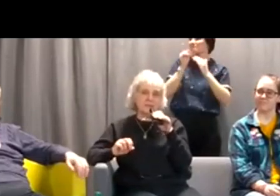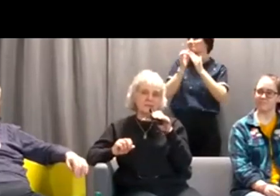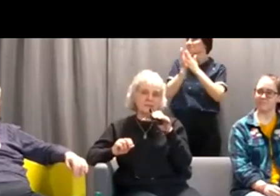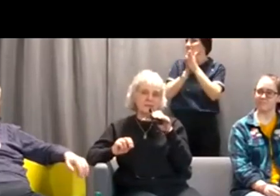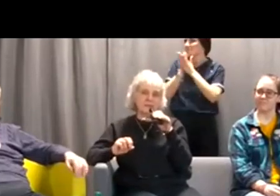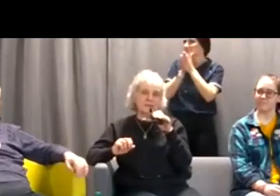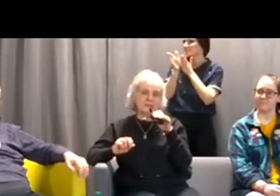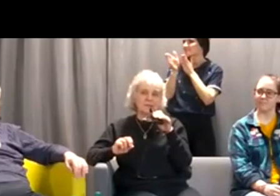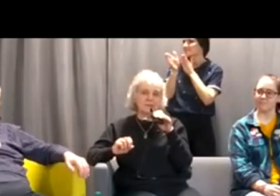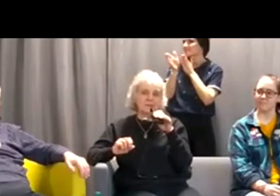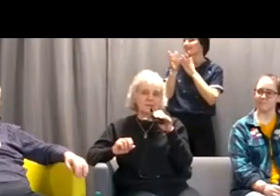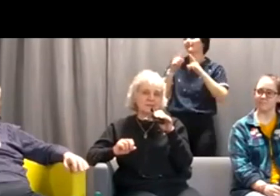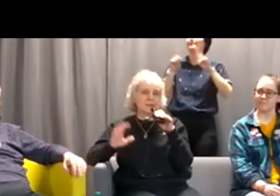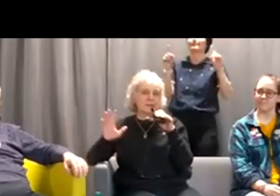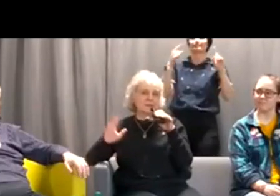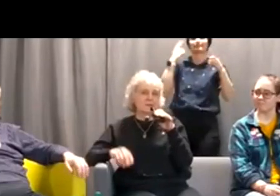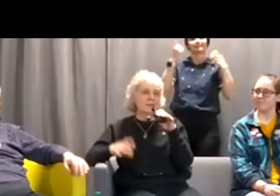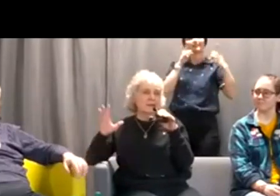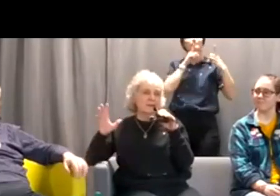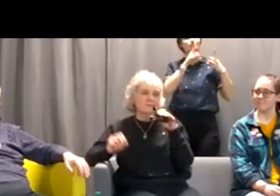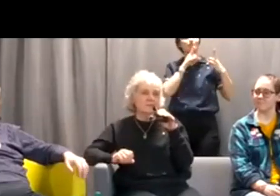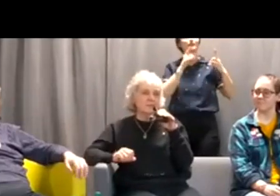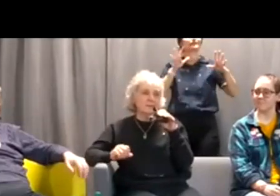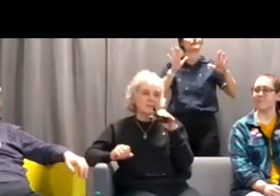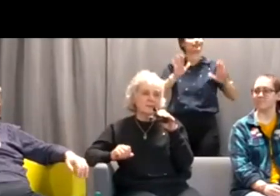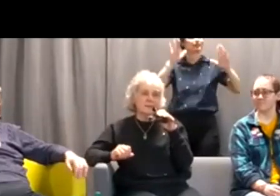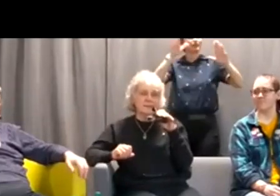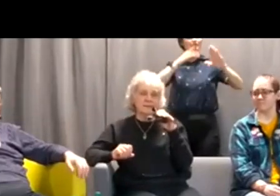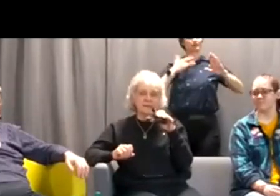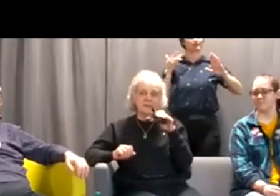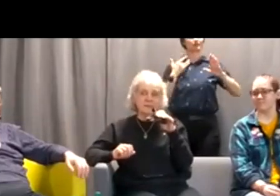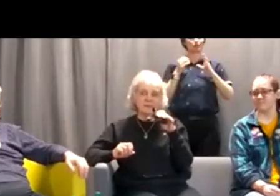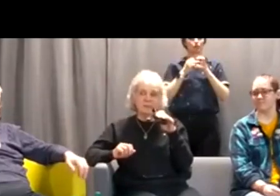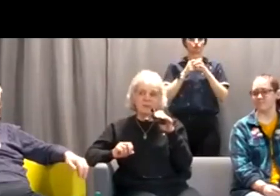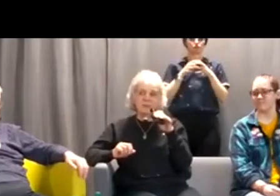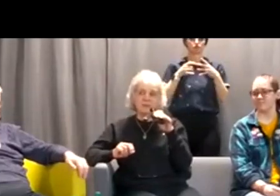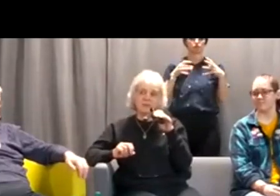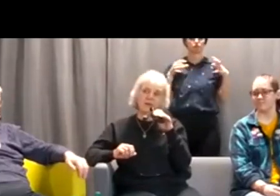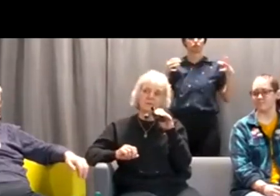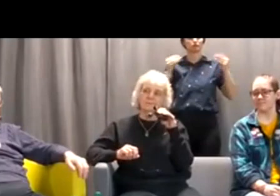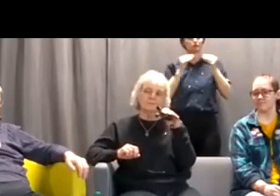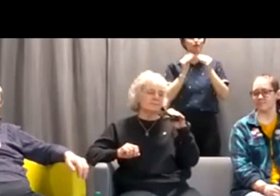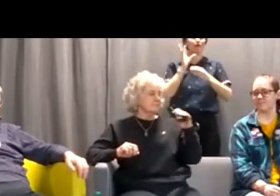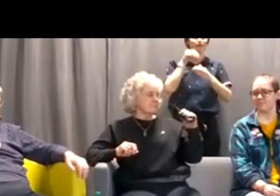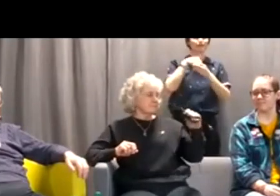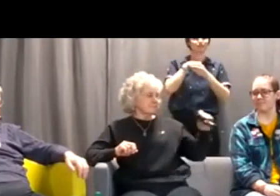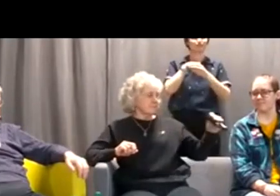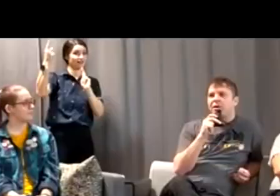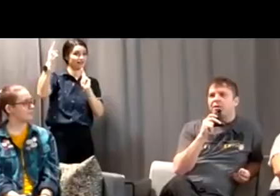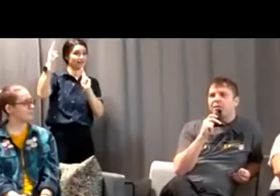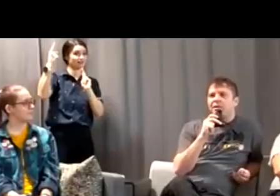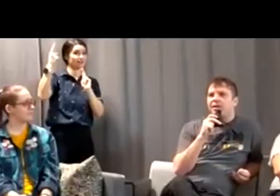but I think it's great. It's bigger, much bigger, and much more inclusive now.